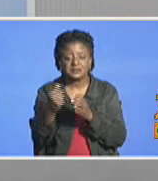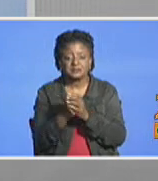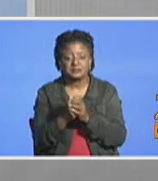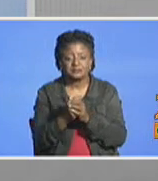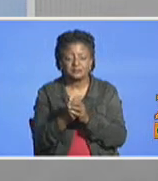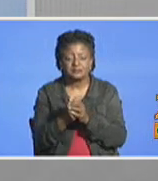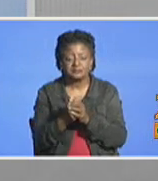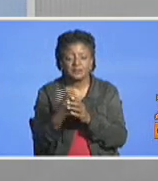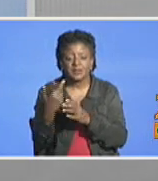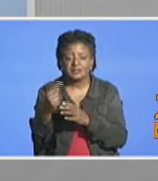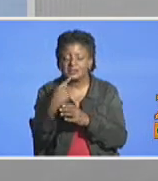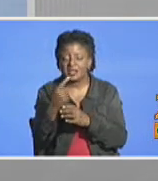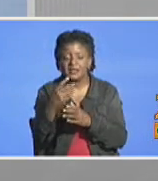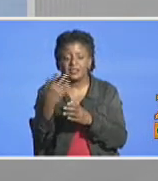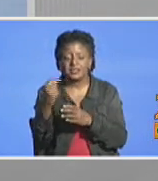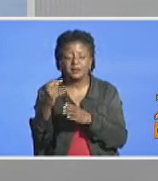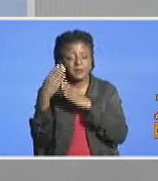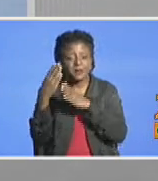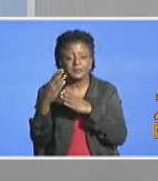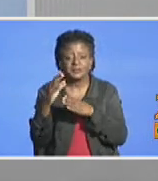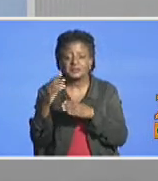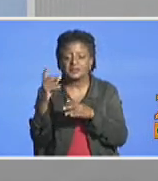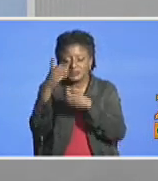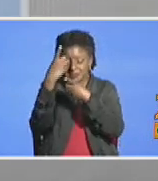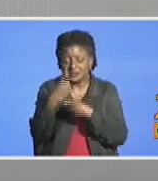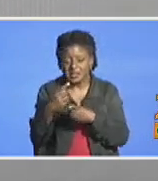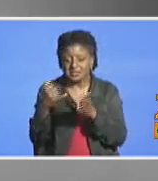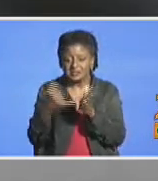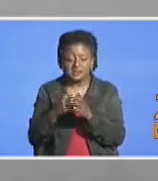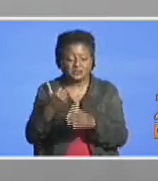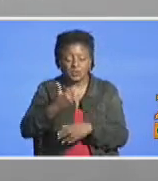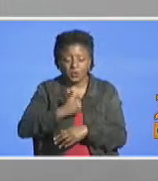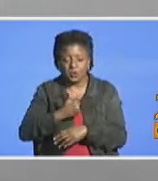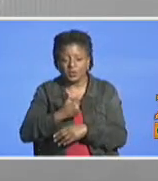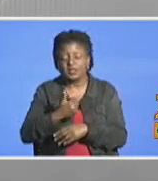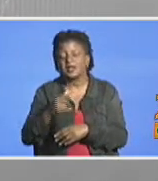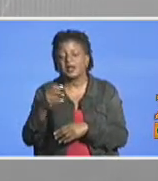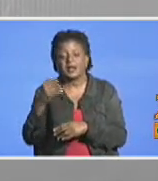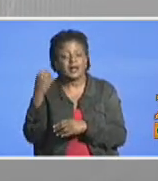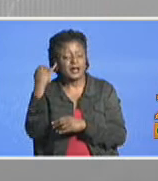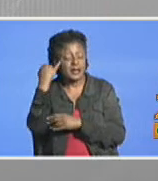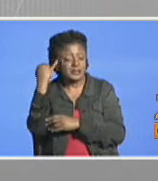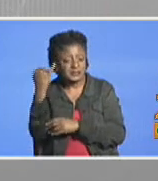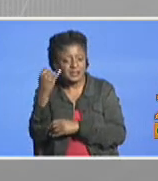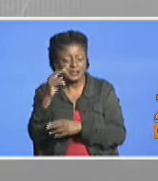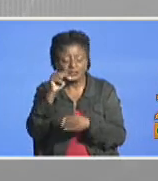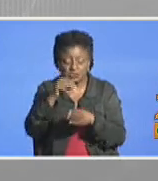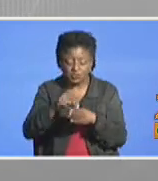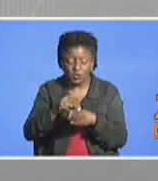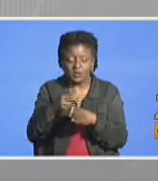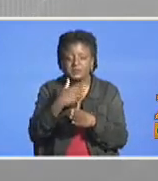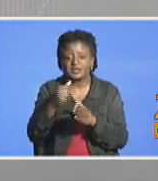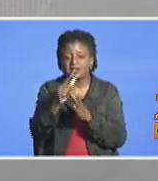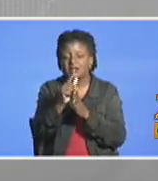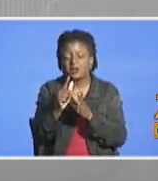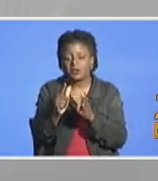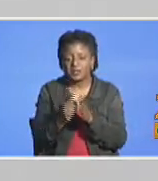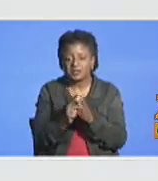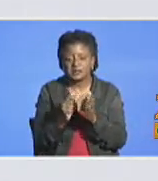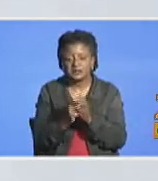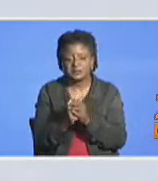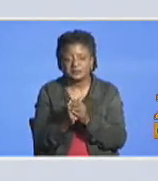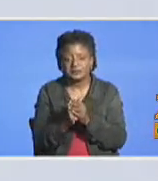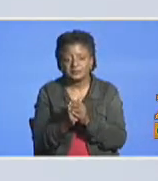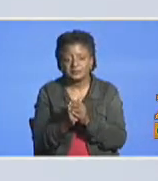own ideals, norms, and law, and that it respects the right of each nation to promote their beliefs in their own countries.